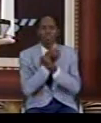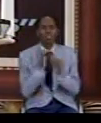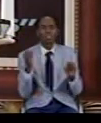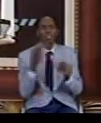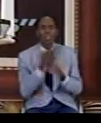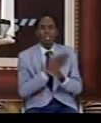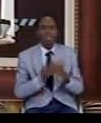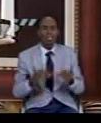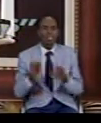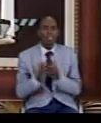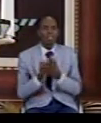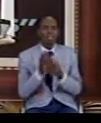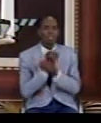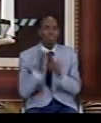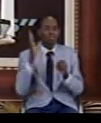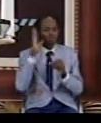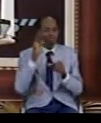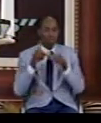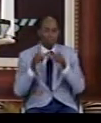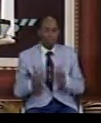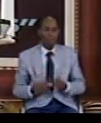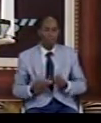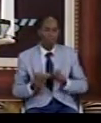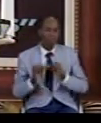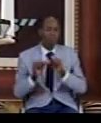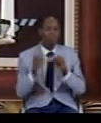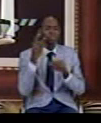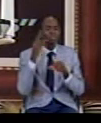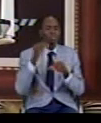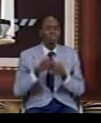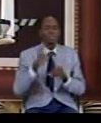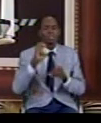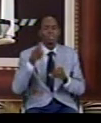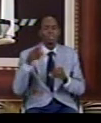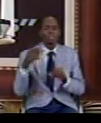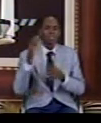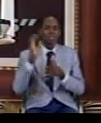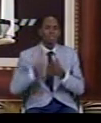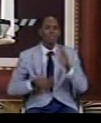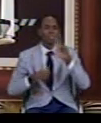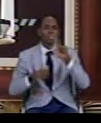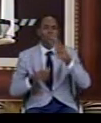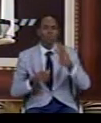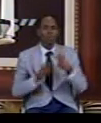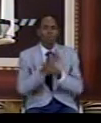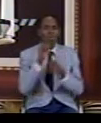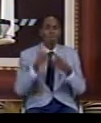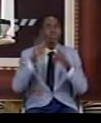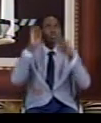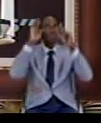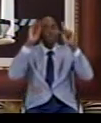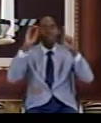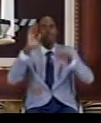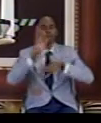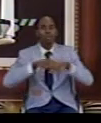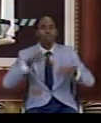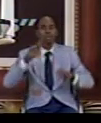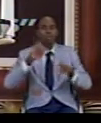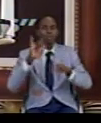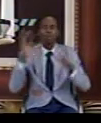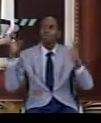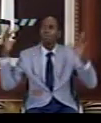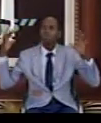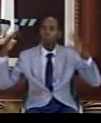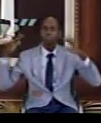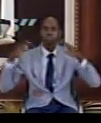will abide and remain. It says in verse 34, and when he had called the people unto him with